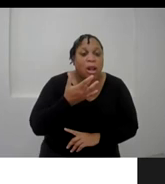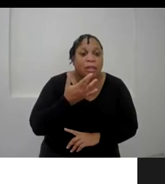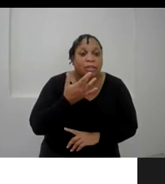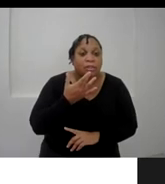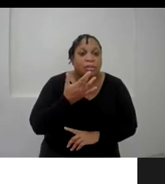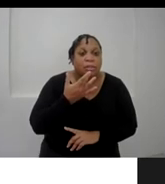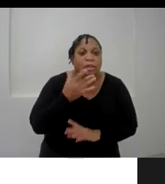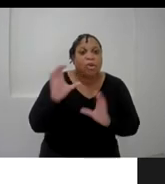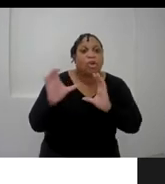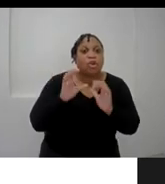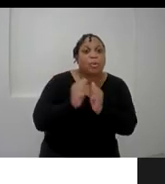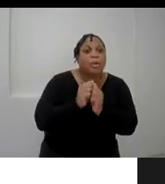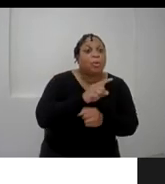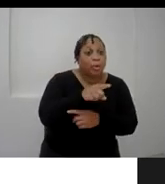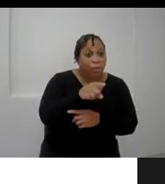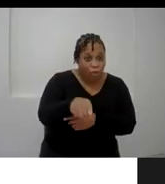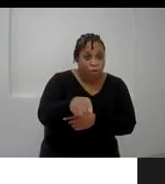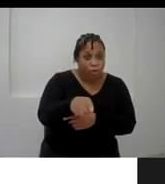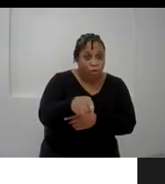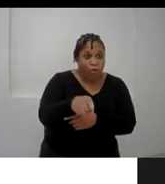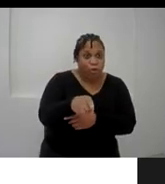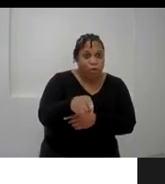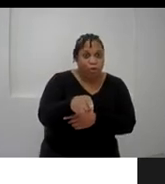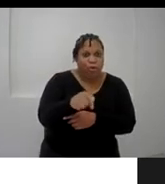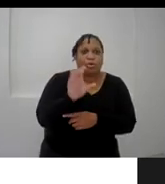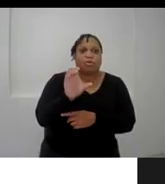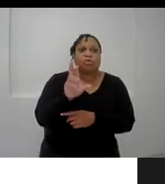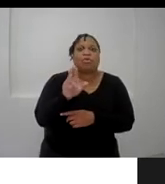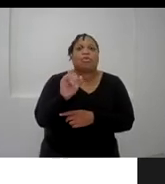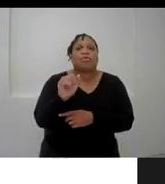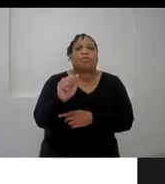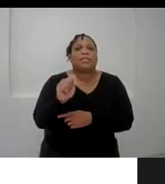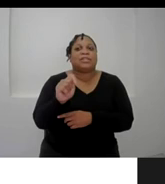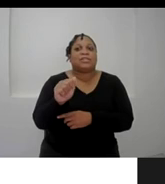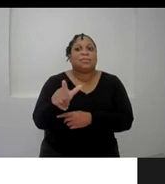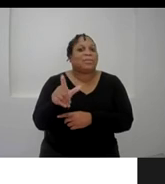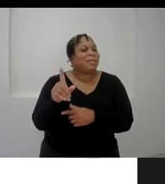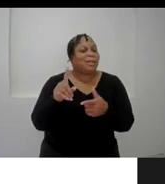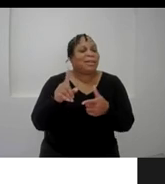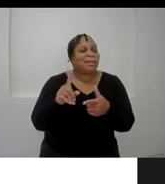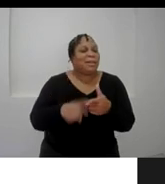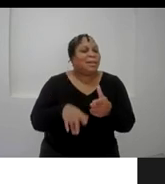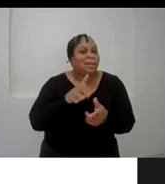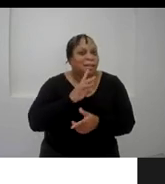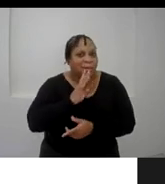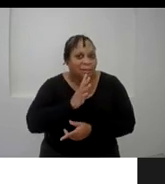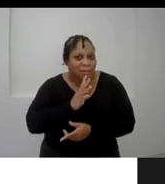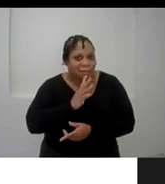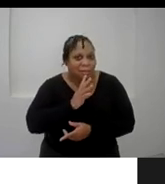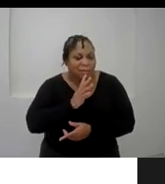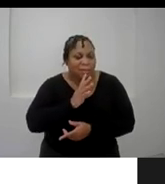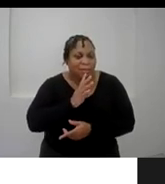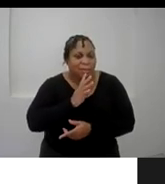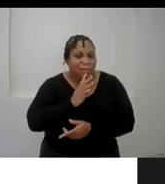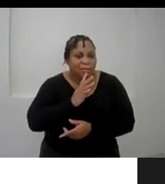I like to communicate with you. And Crystal is unable to speak.